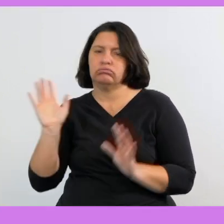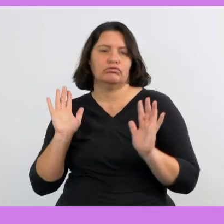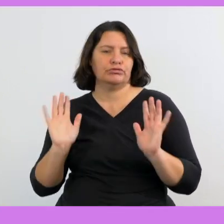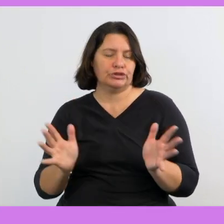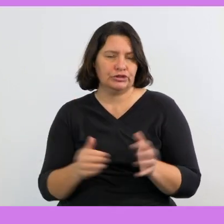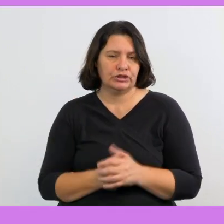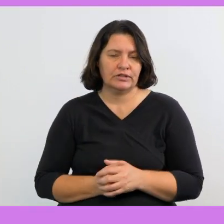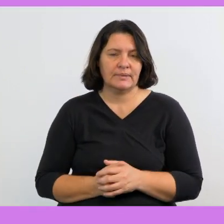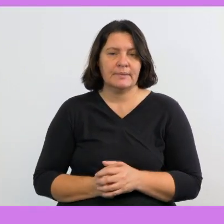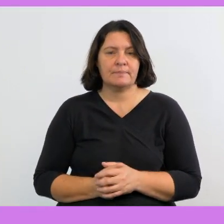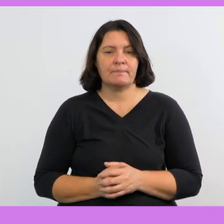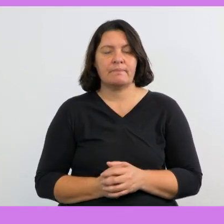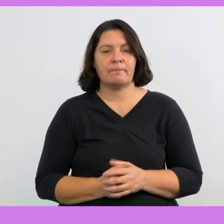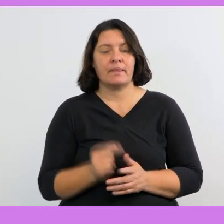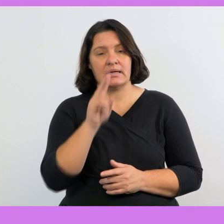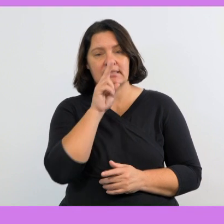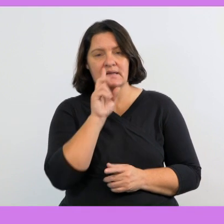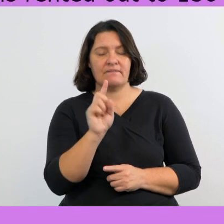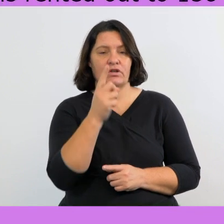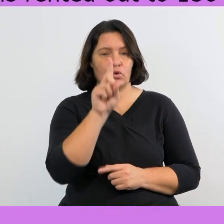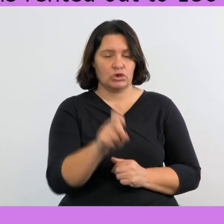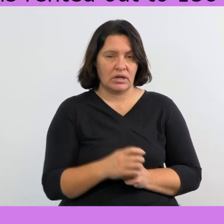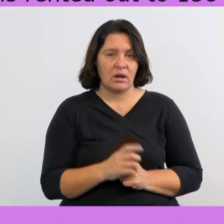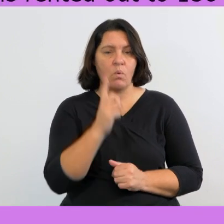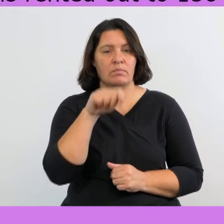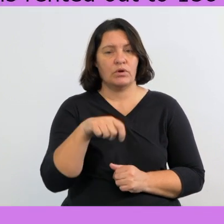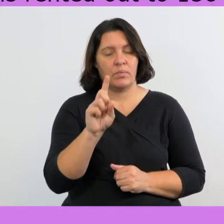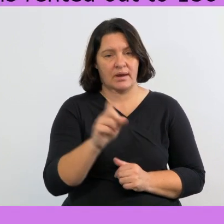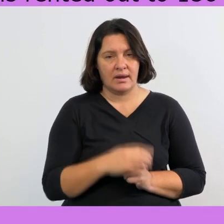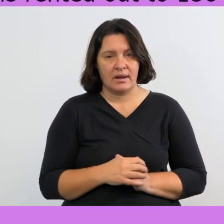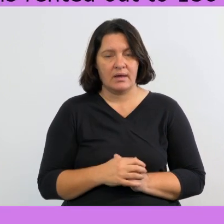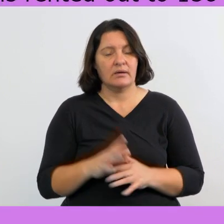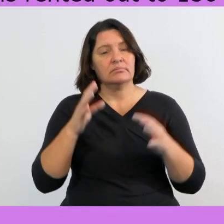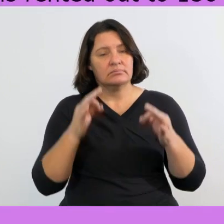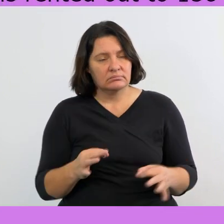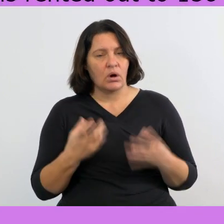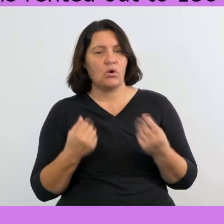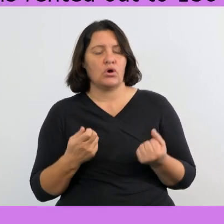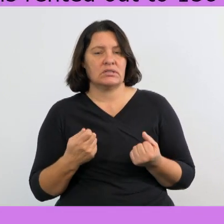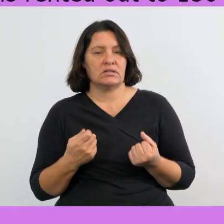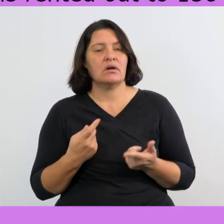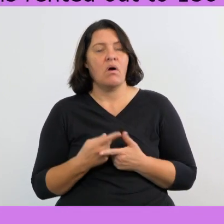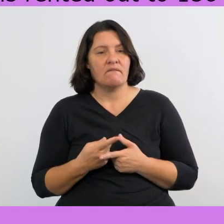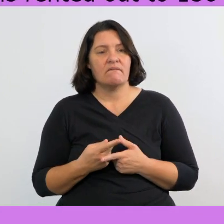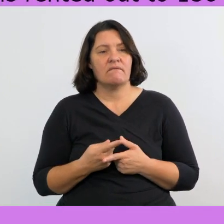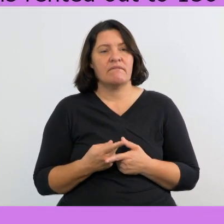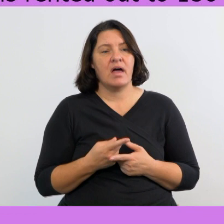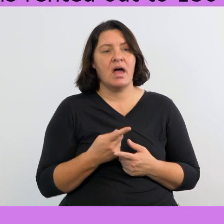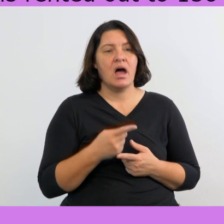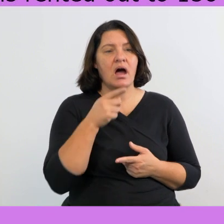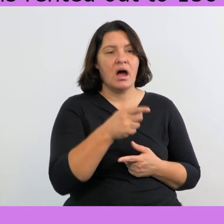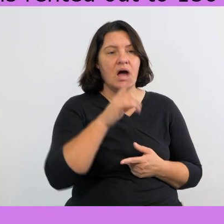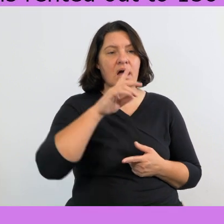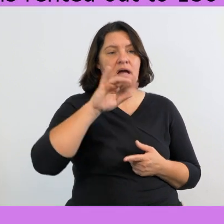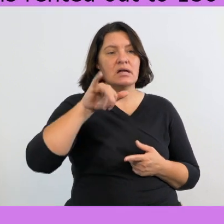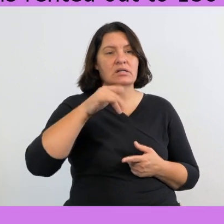other values are completed for us. So looking at the first question, 1.1, determine the cost of that Jamie